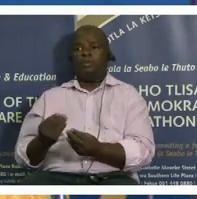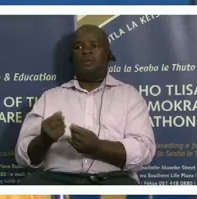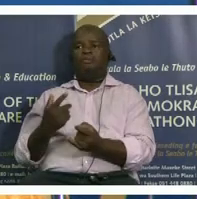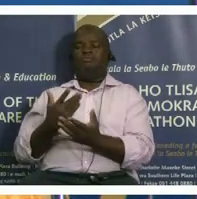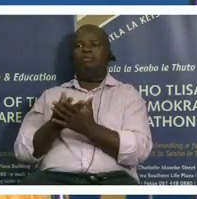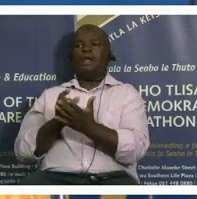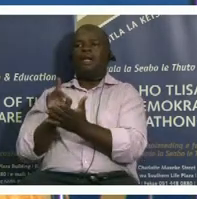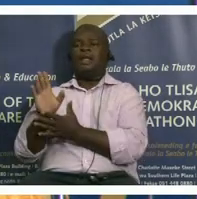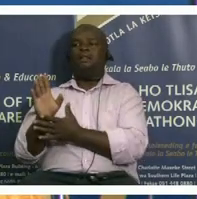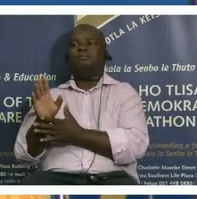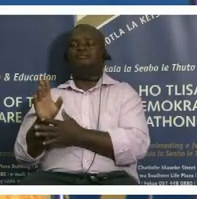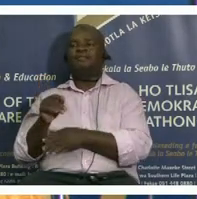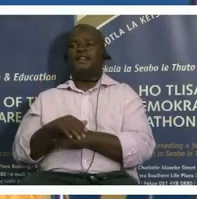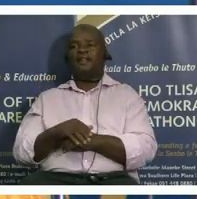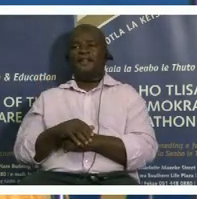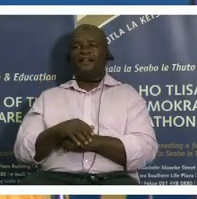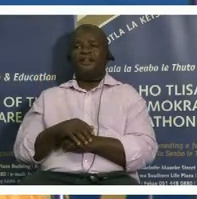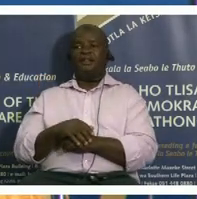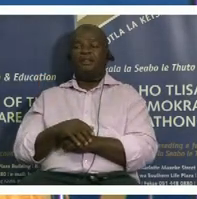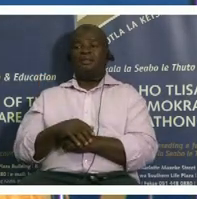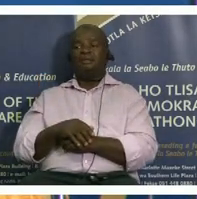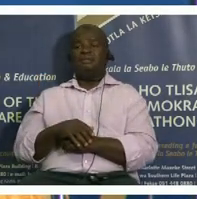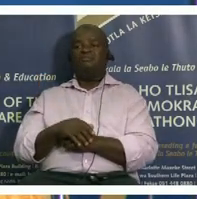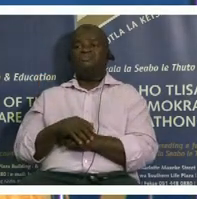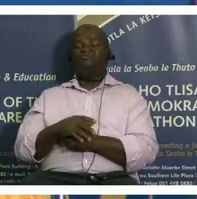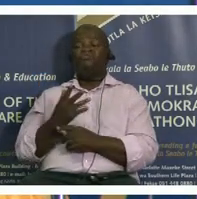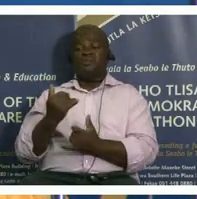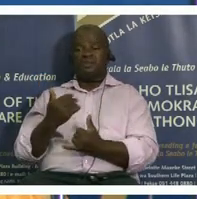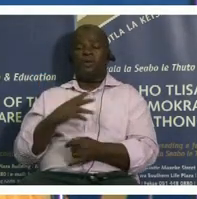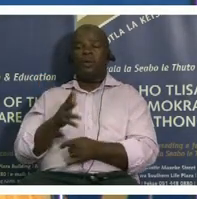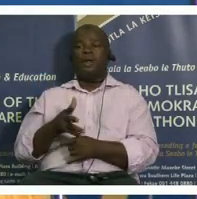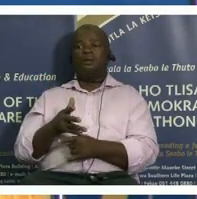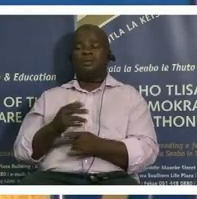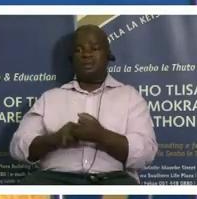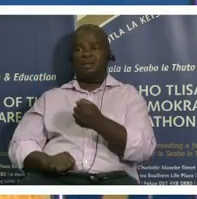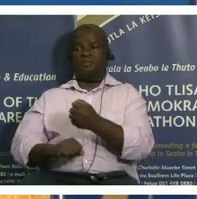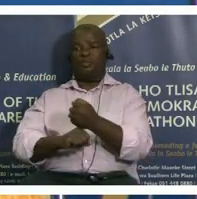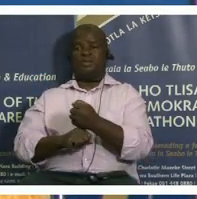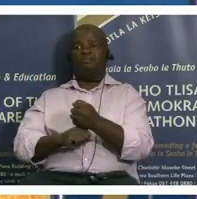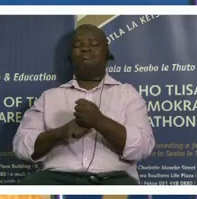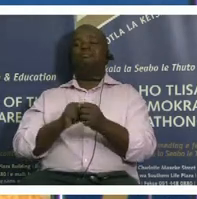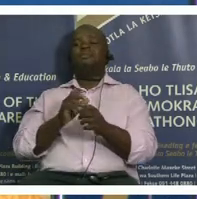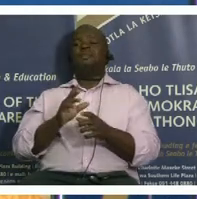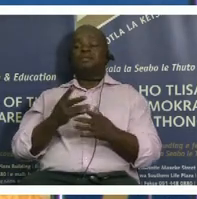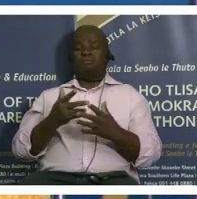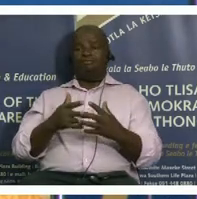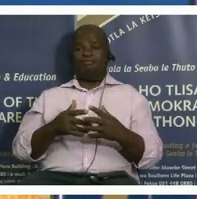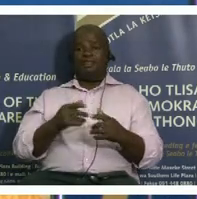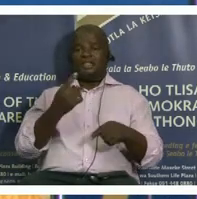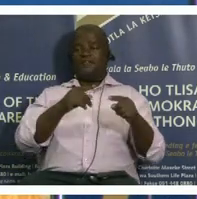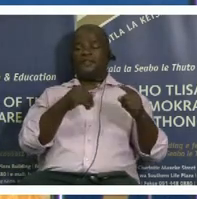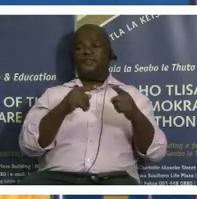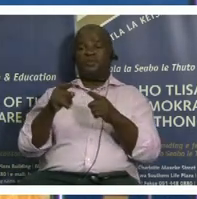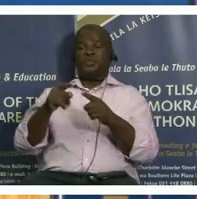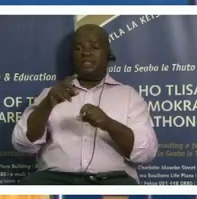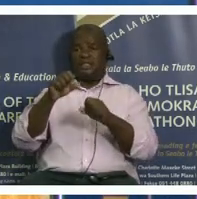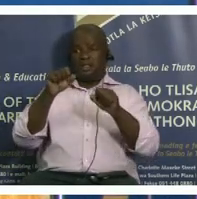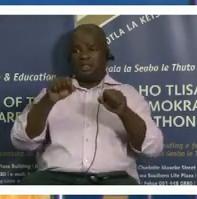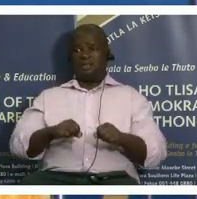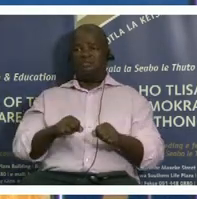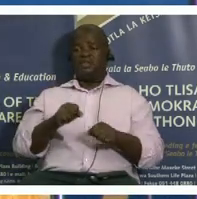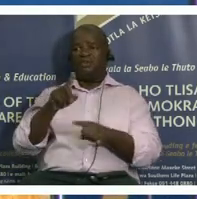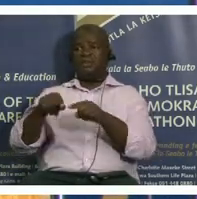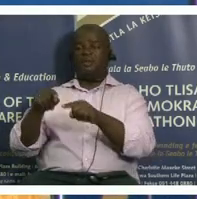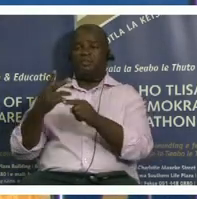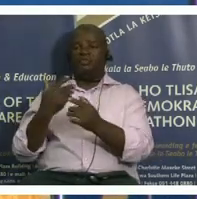constructive evictions. We will continue to actively support the various established mechanisms to deal with